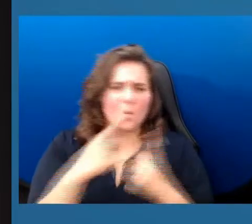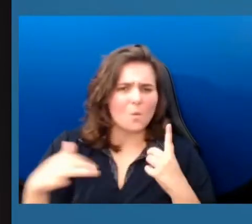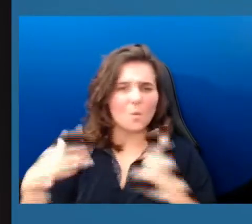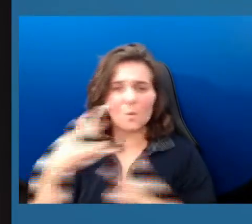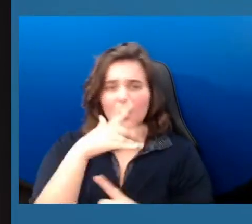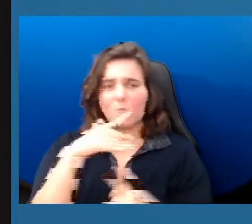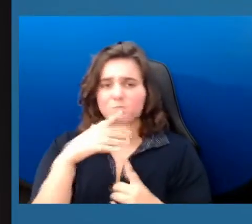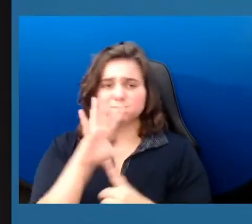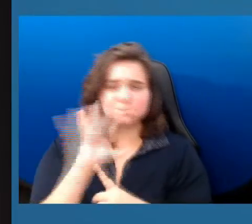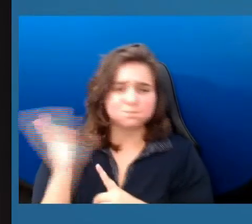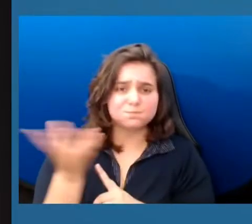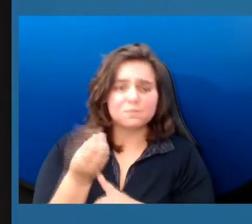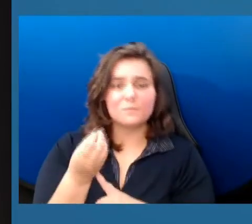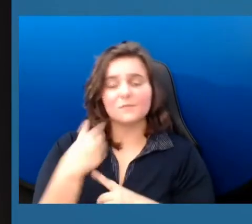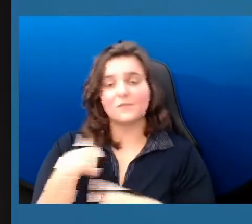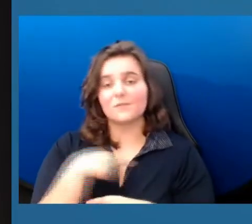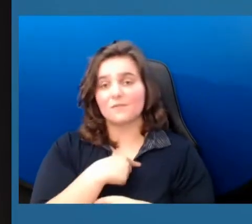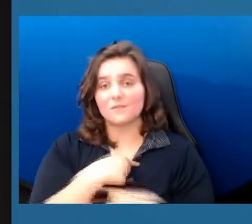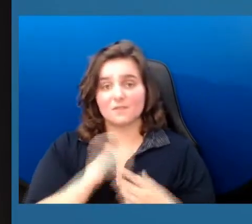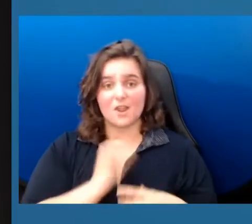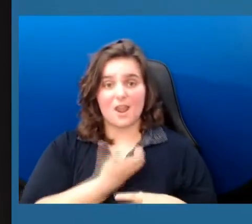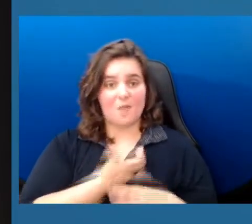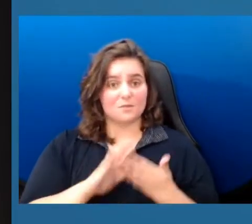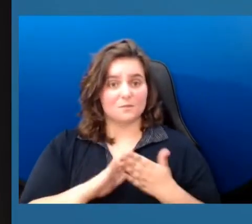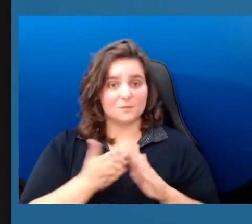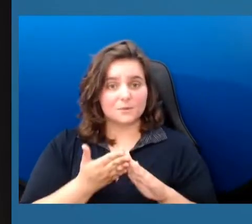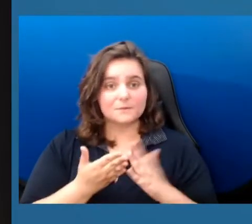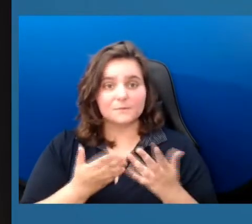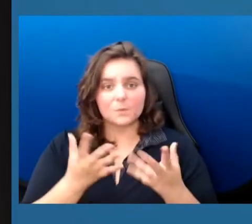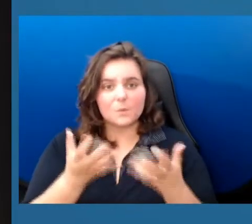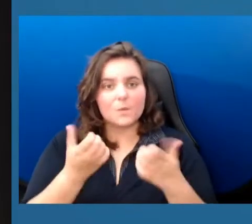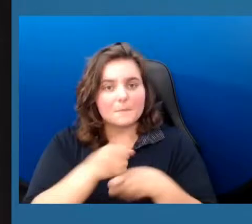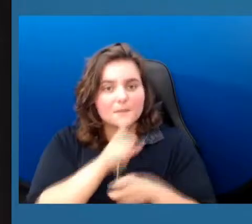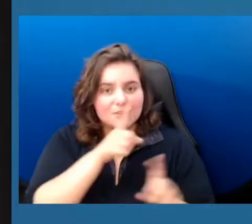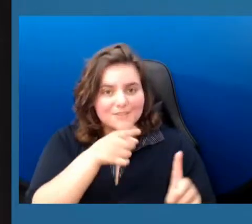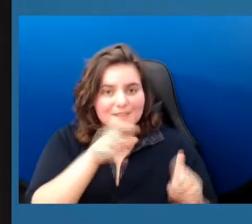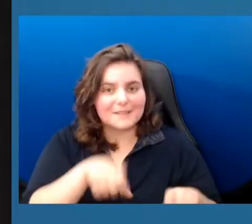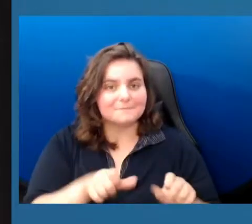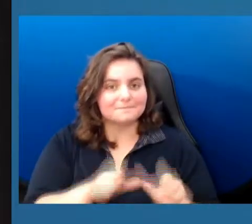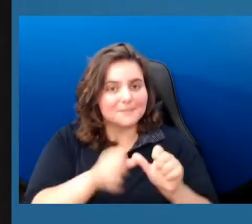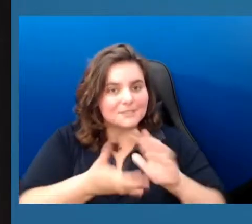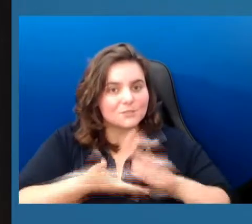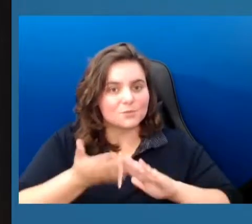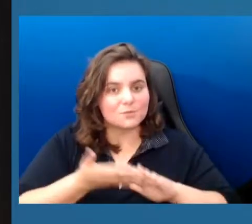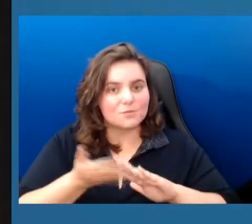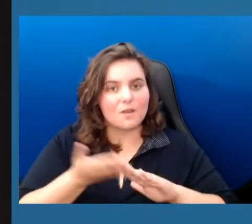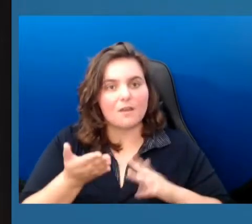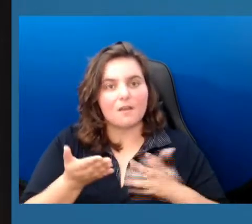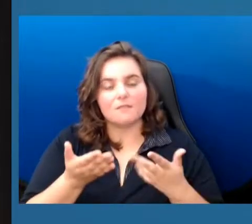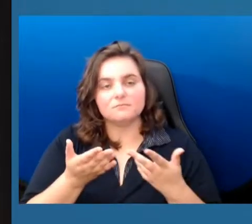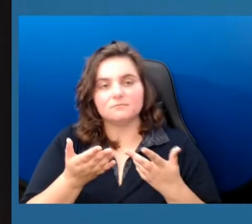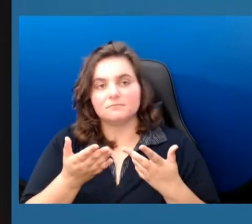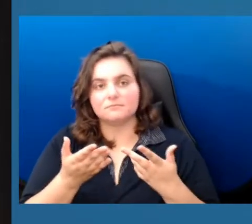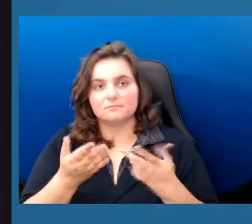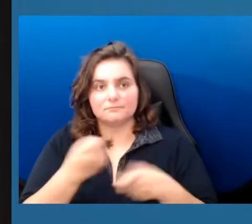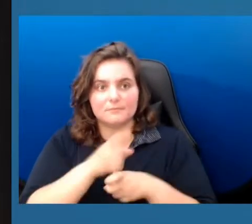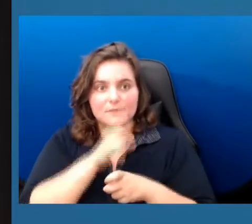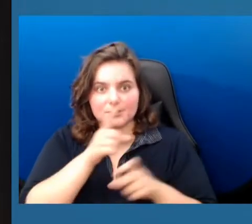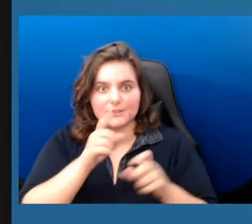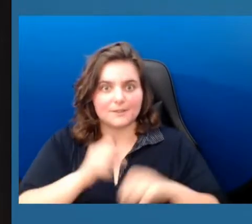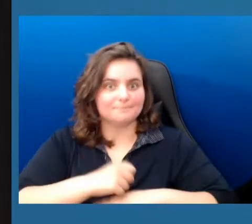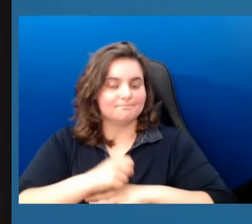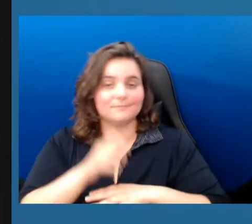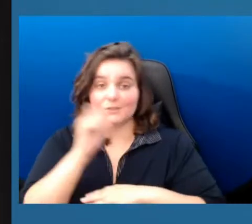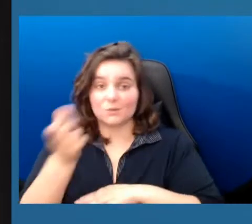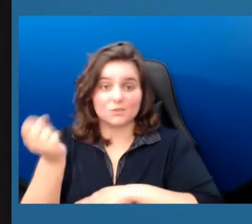sure that we're doing everything we can, that they keep the lights on, they keep the storefronts occupied, and we keep New York State's economy moving